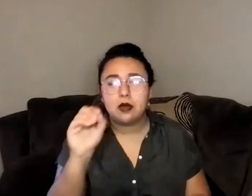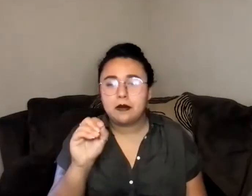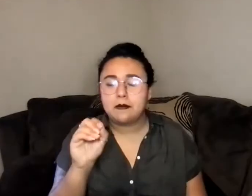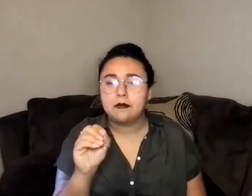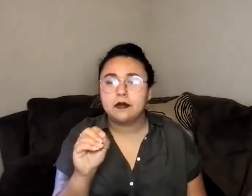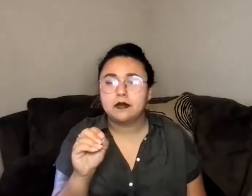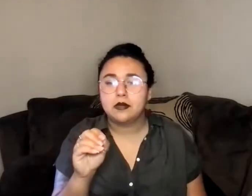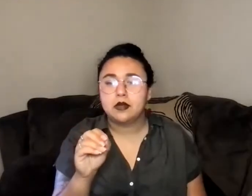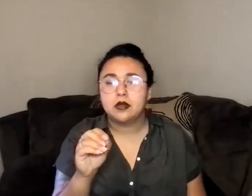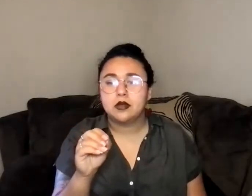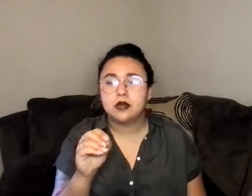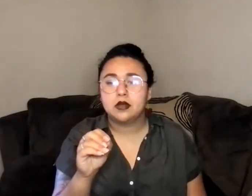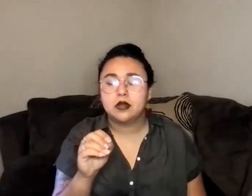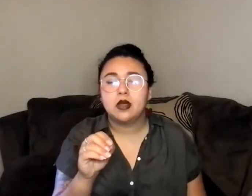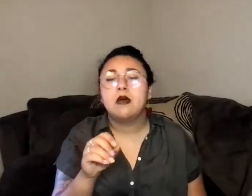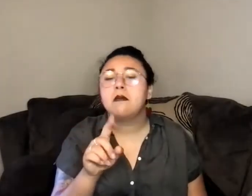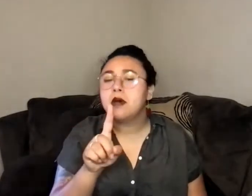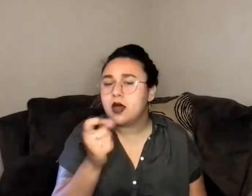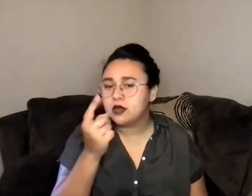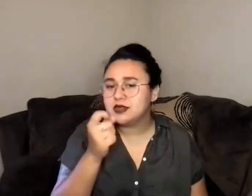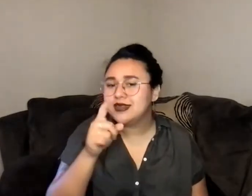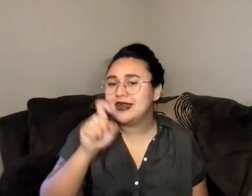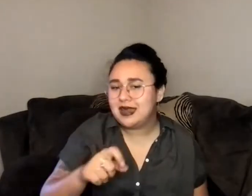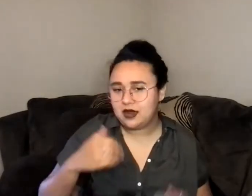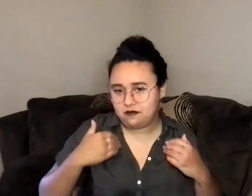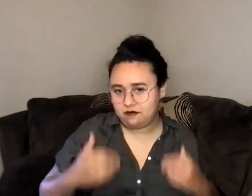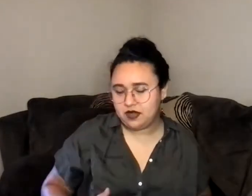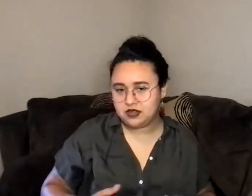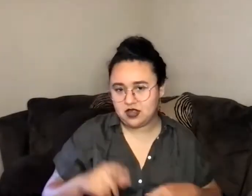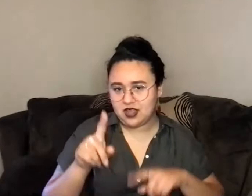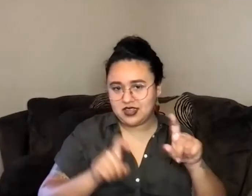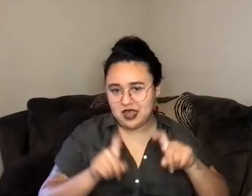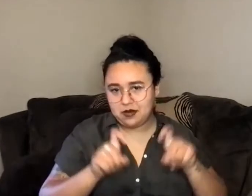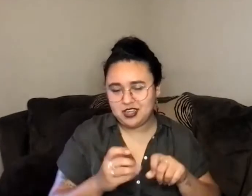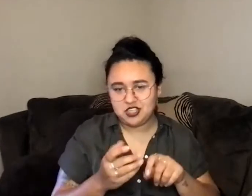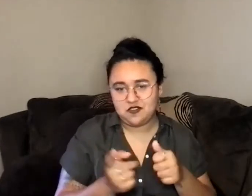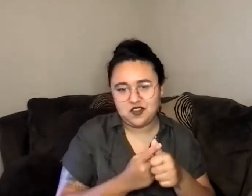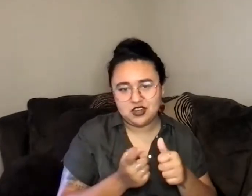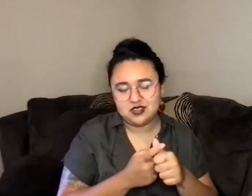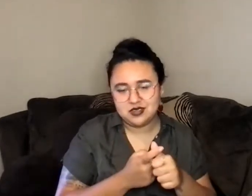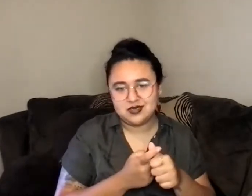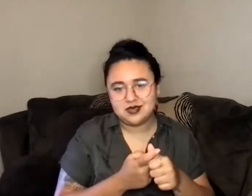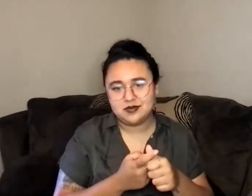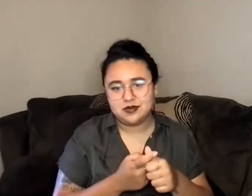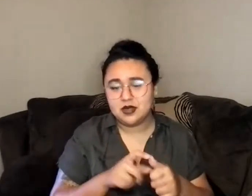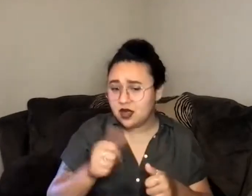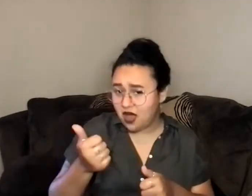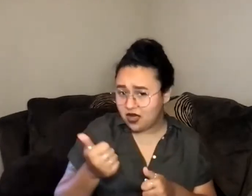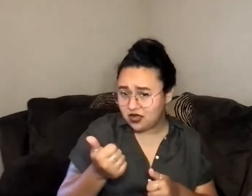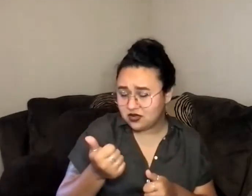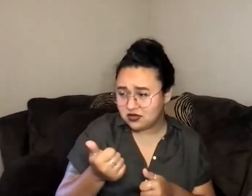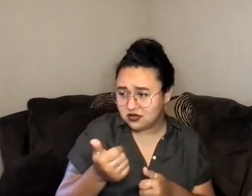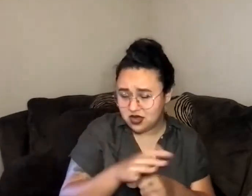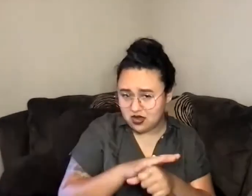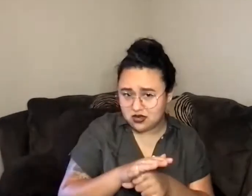a physical examination or something like that of that nature. Do you have additional areas?